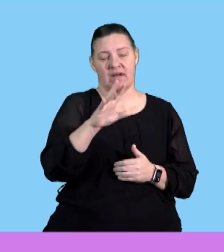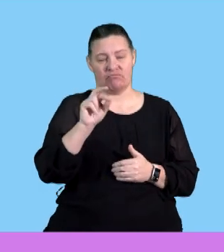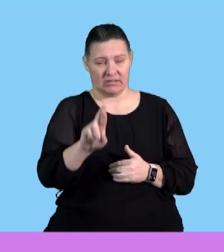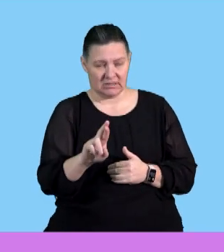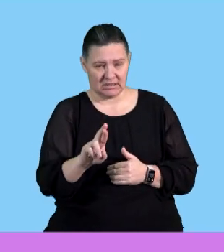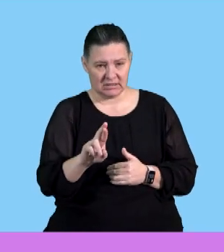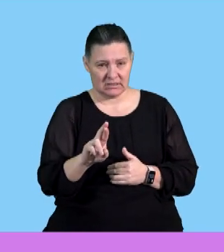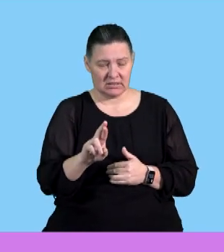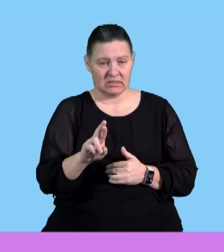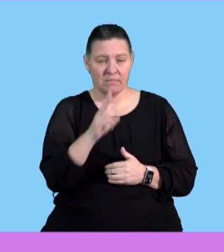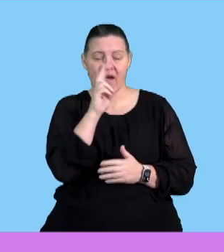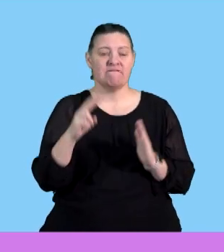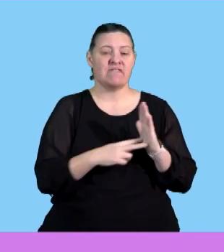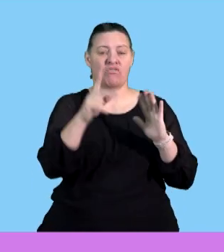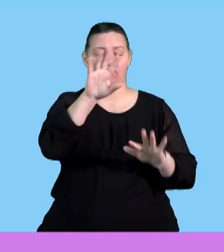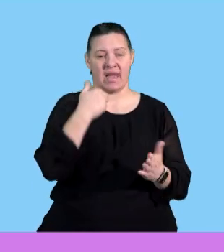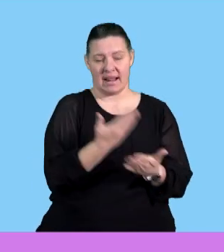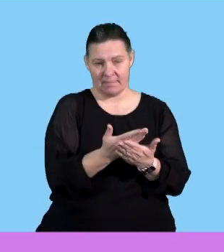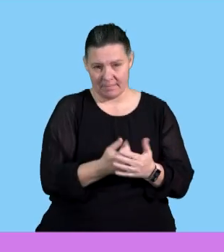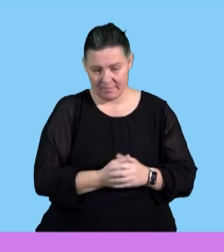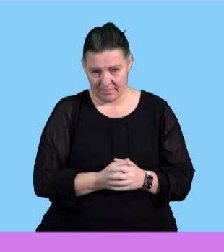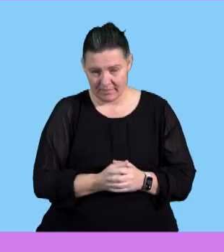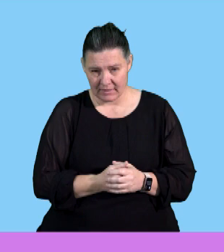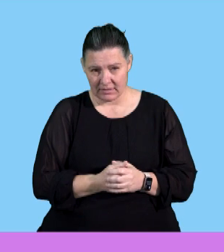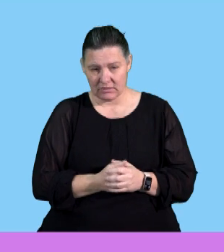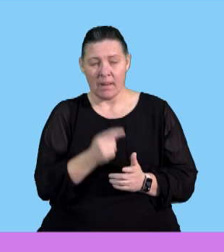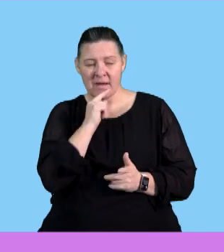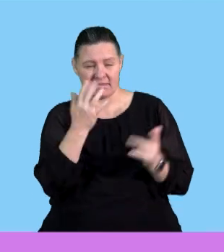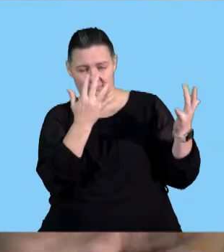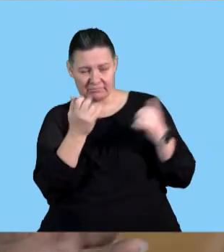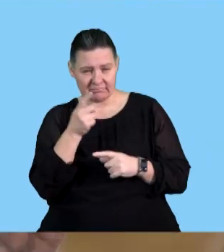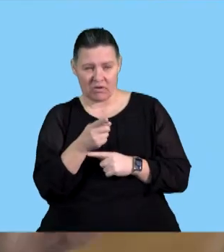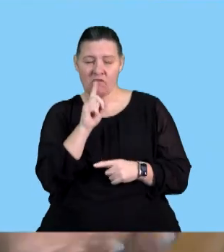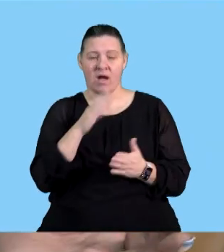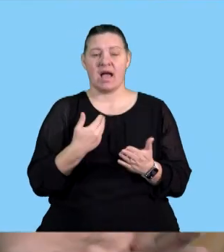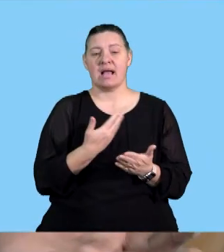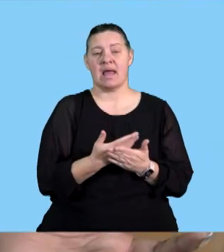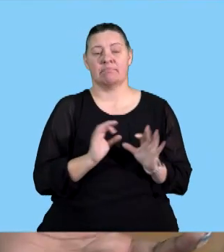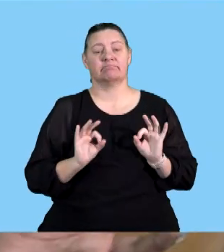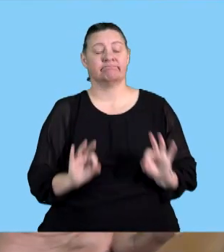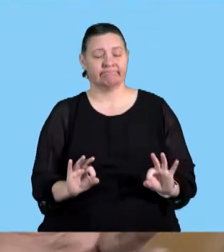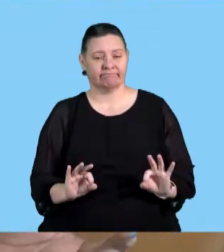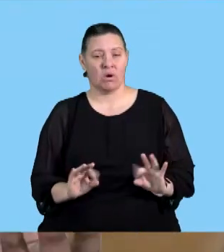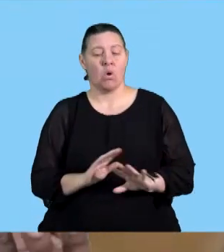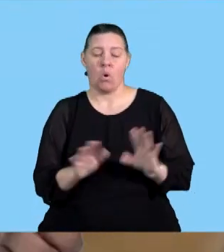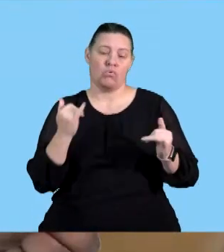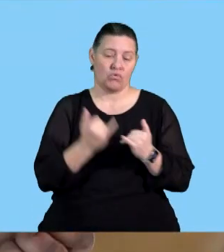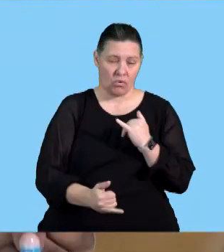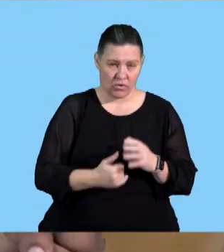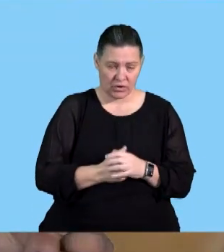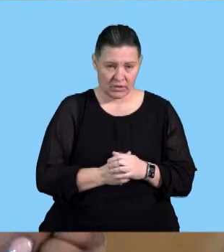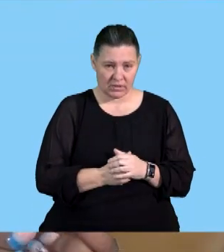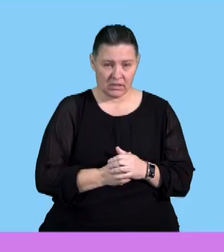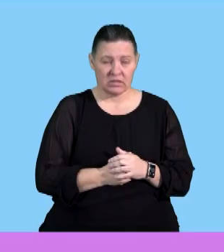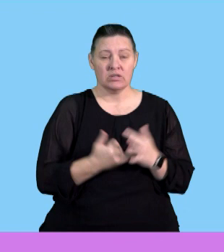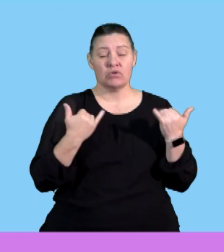Rand. Verify her claim. So we need to check by means of calculations whether her claim is correct or incorrect.